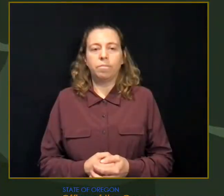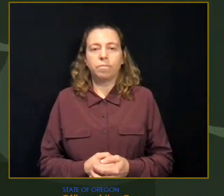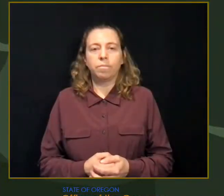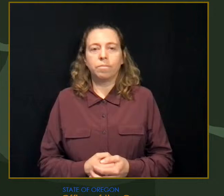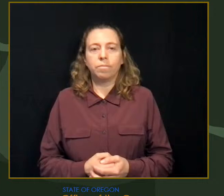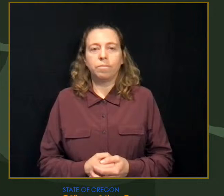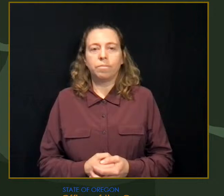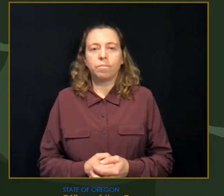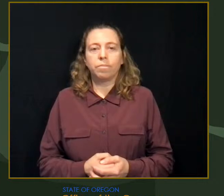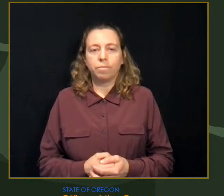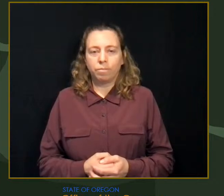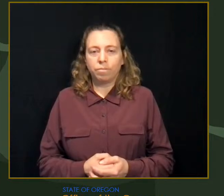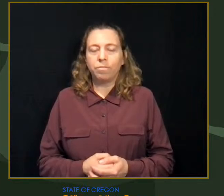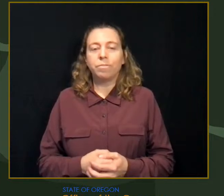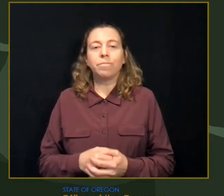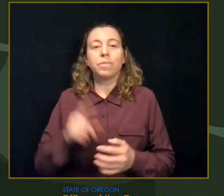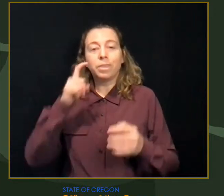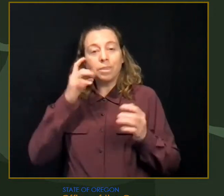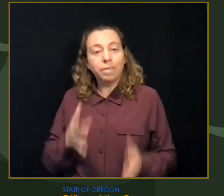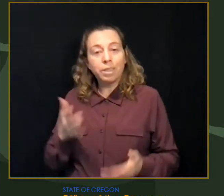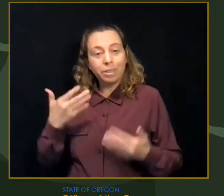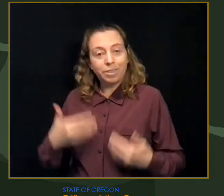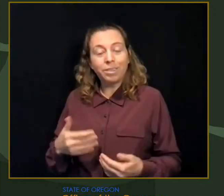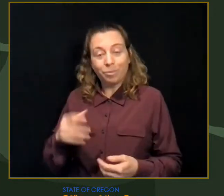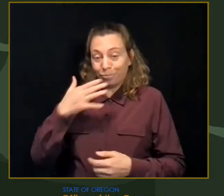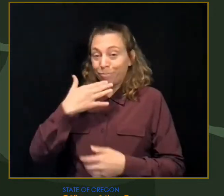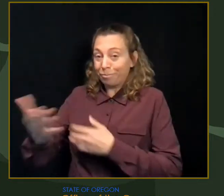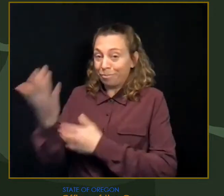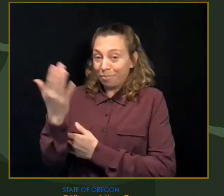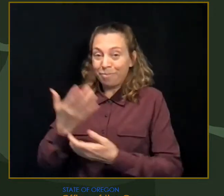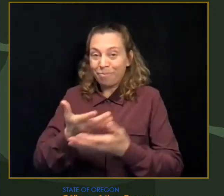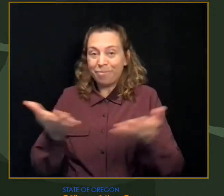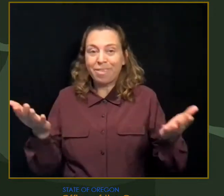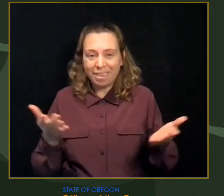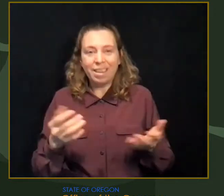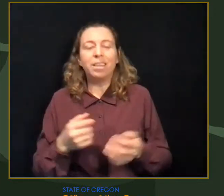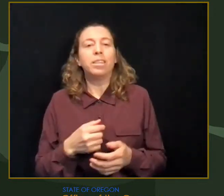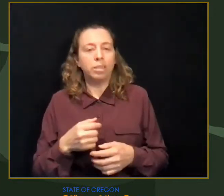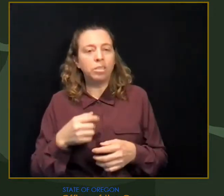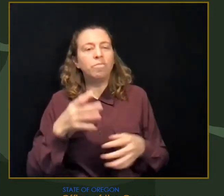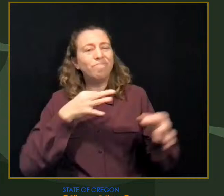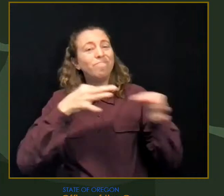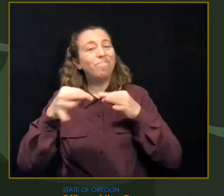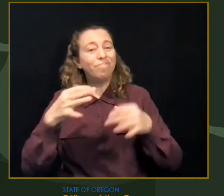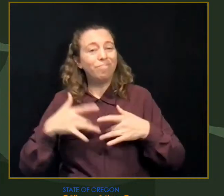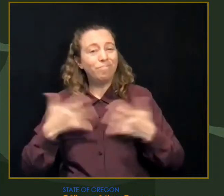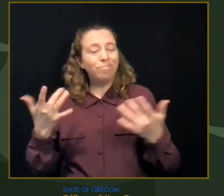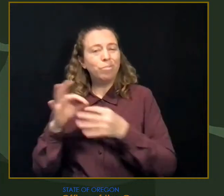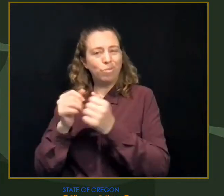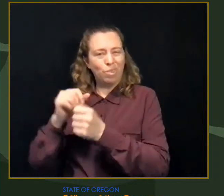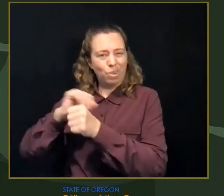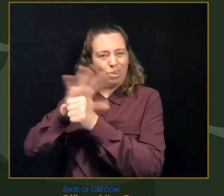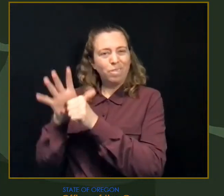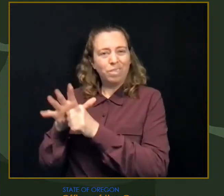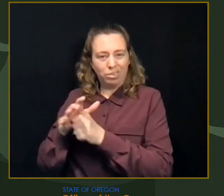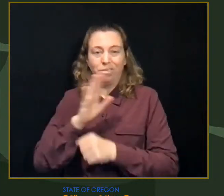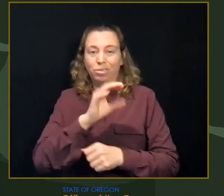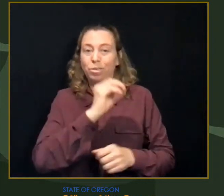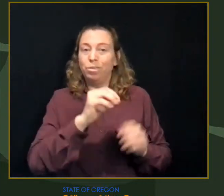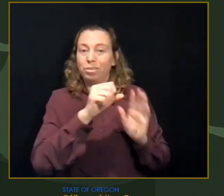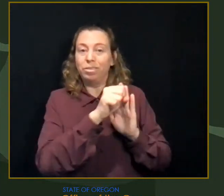Good morning. We're here to give an update on COVID-19 in Oregon. I'm joined by Dr. Peter Graven, lead